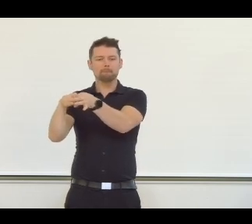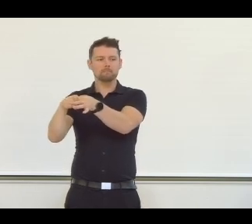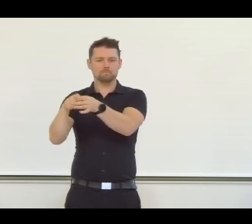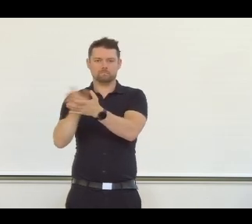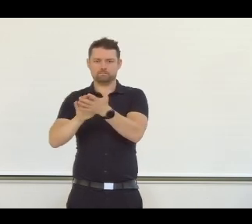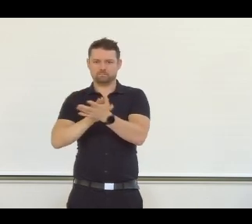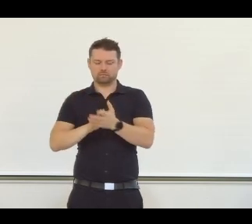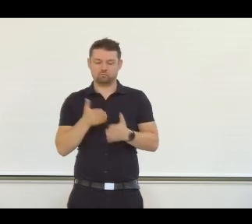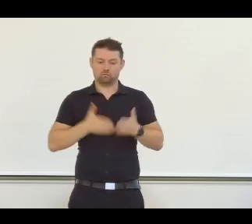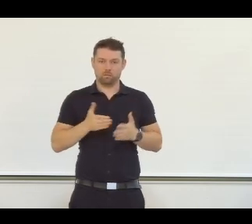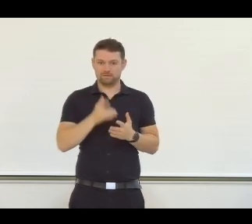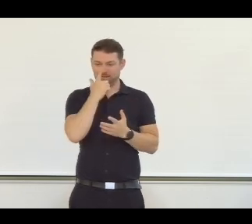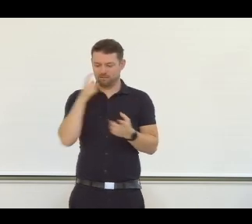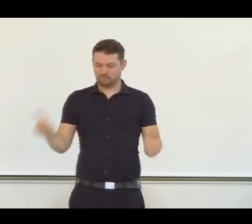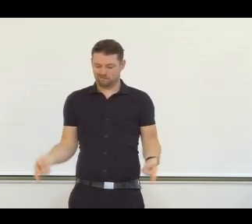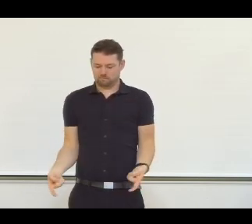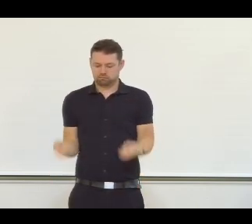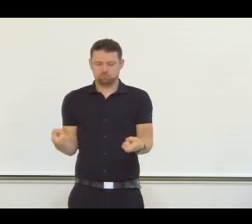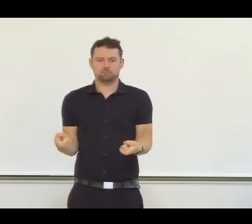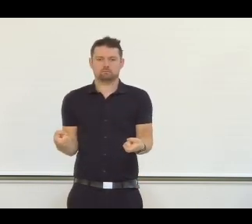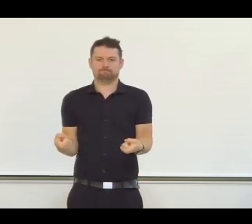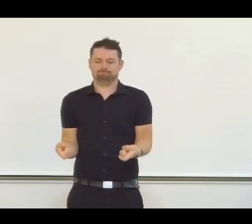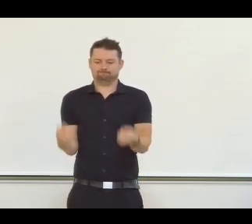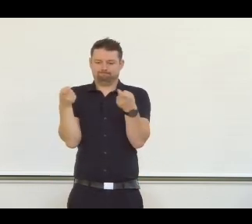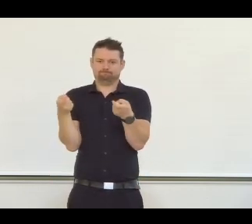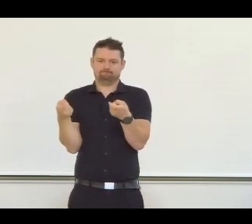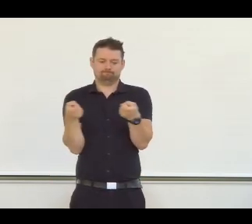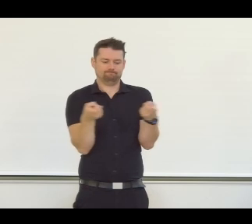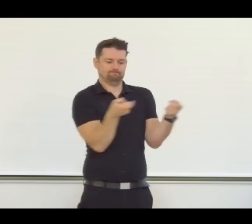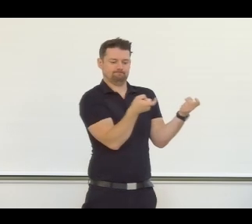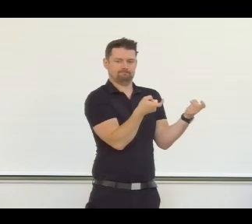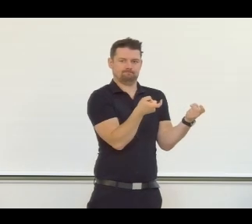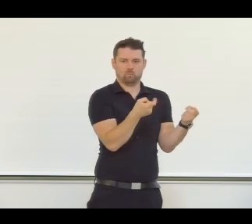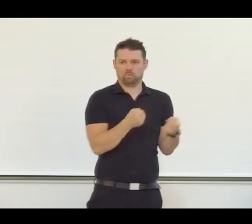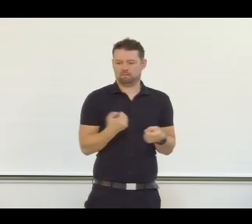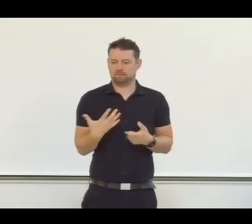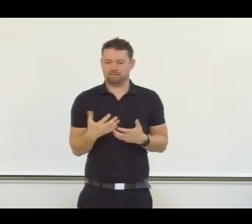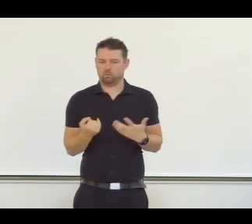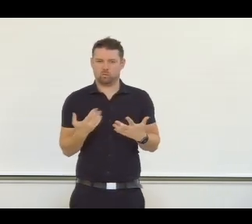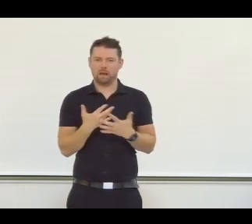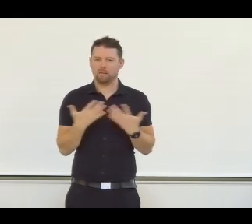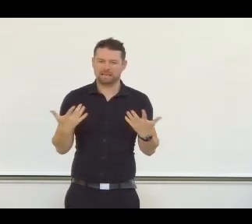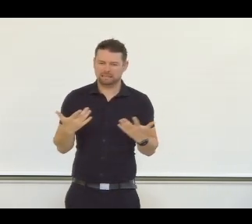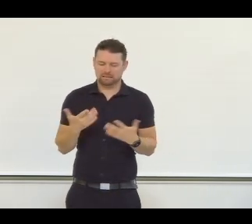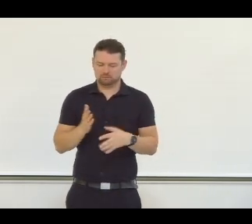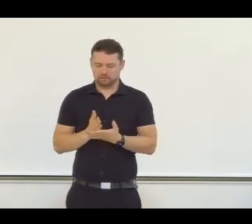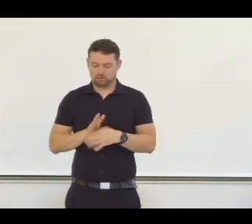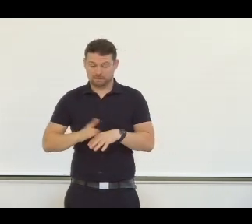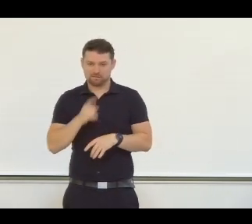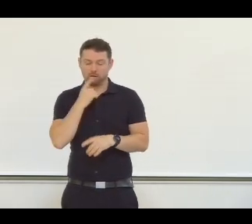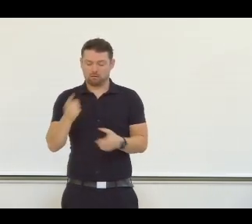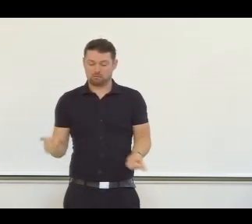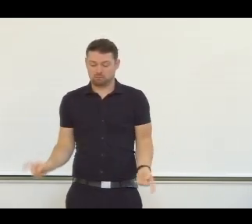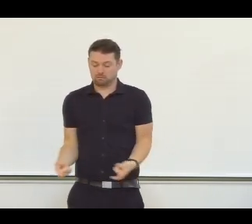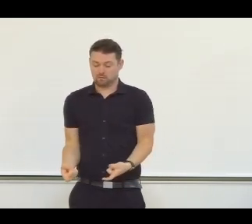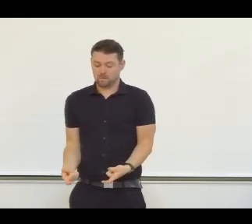grab them from below and lift them up. And then the 5, I mean, the number doesn't really matter, but your